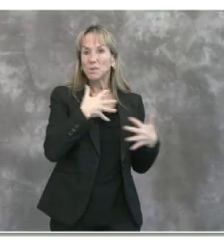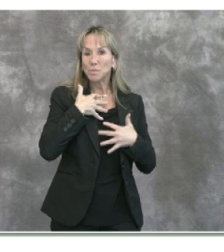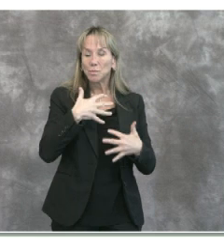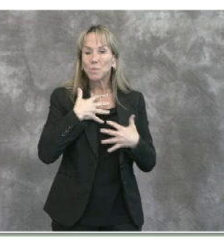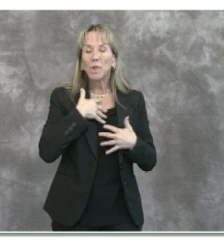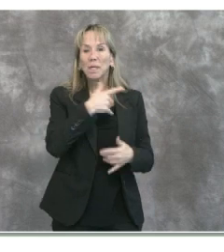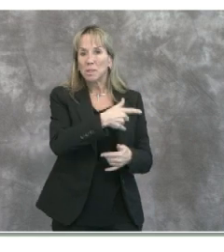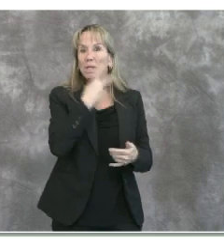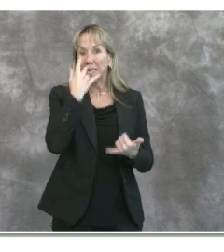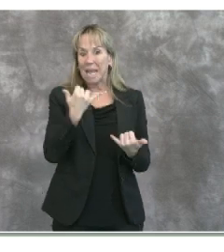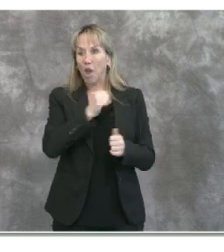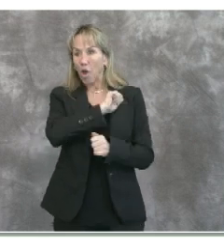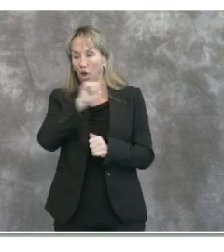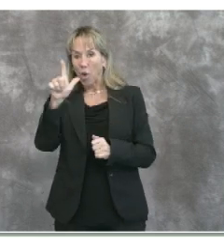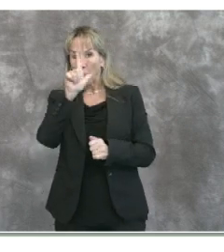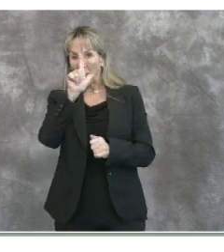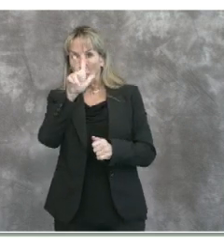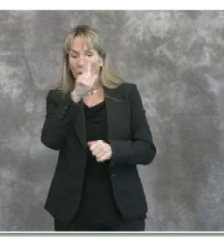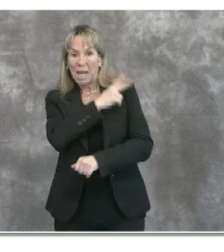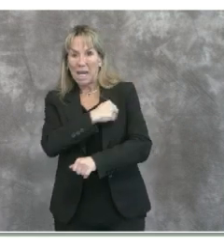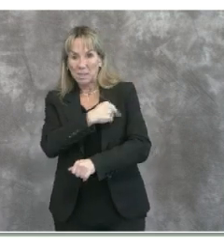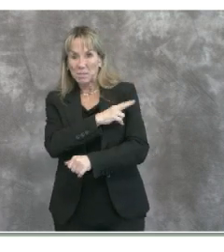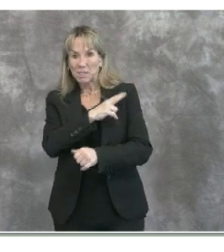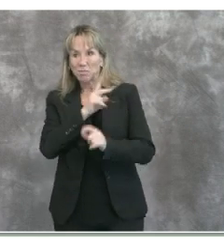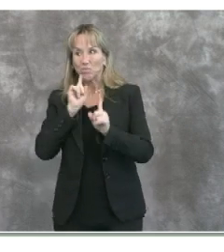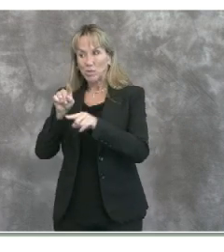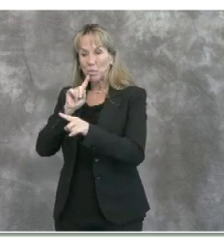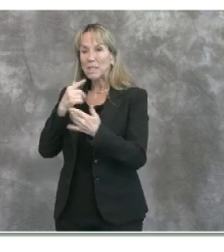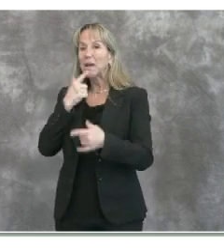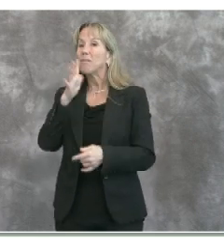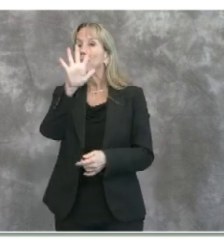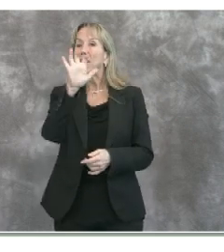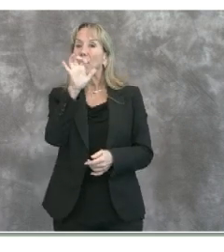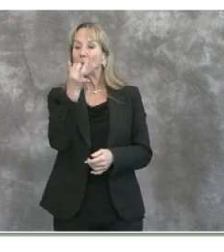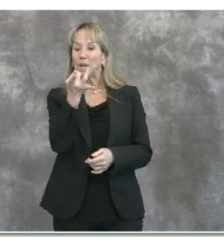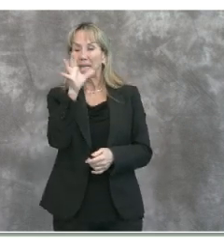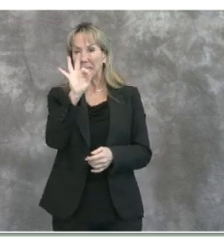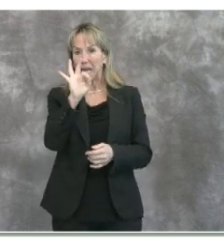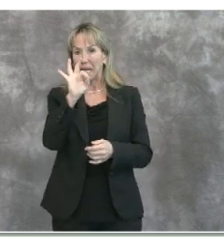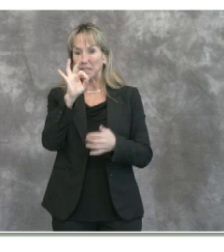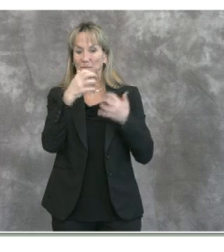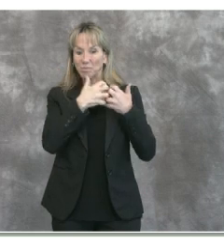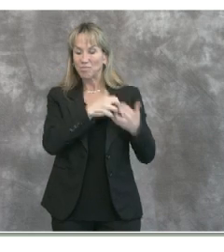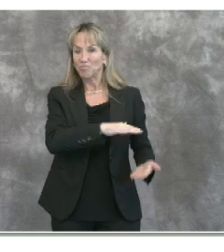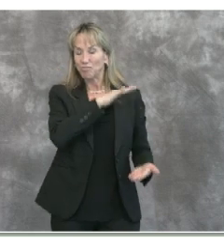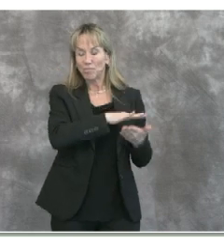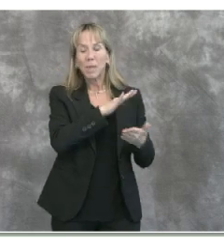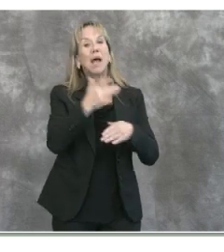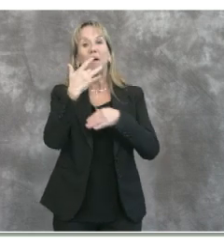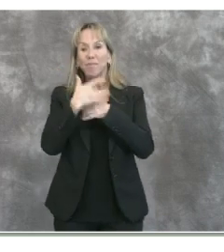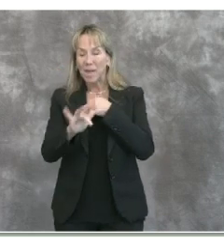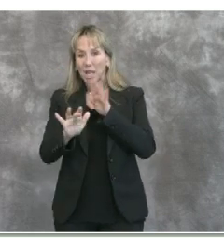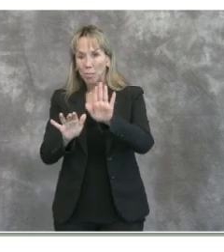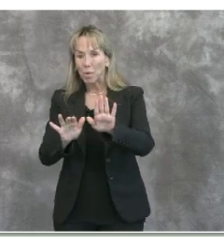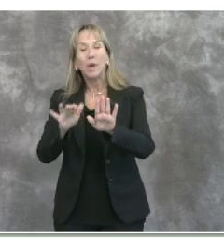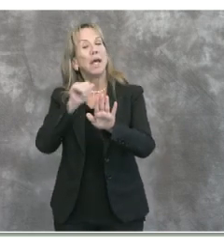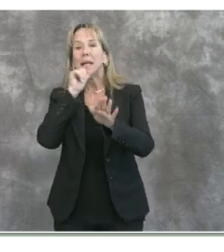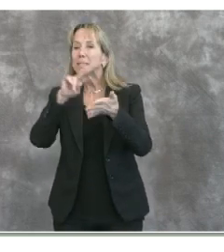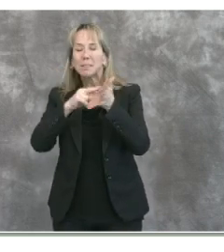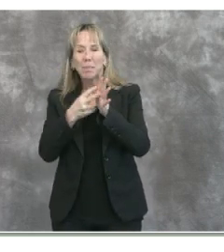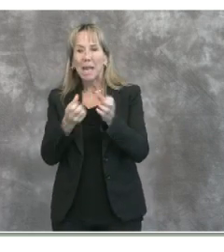area hospitals reporting 589 available ventilators in San Diego County. This is not the total